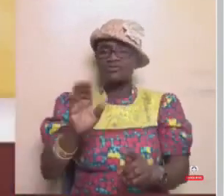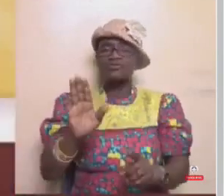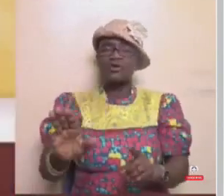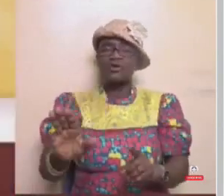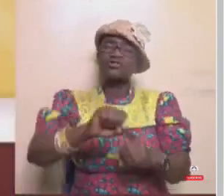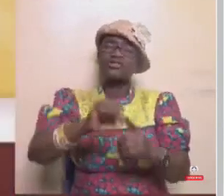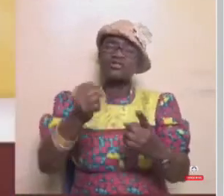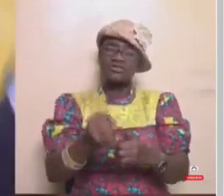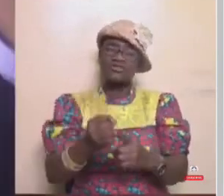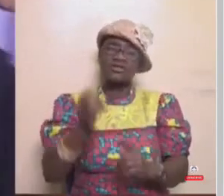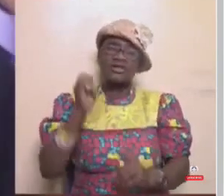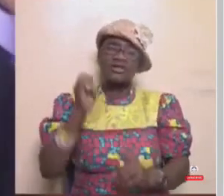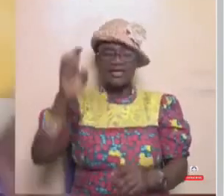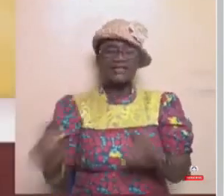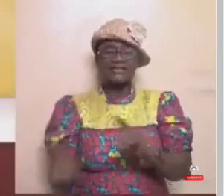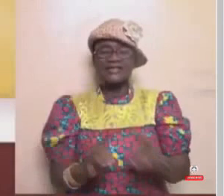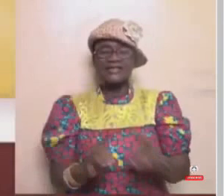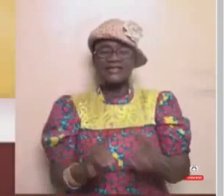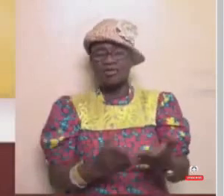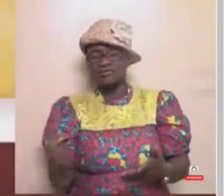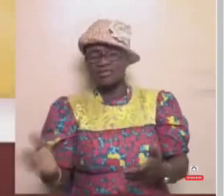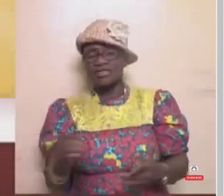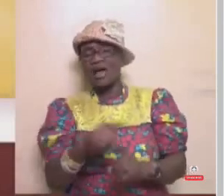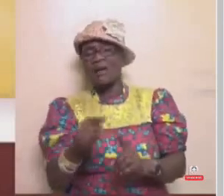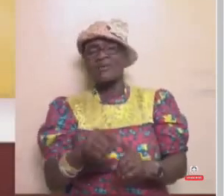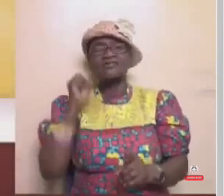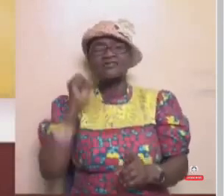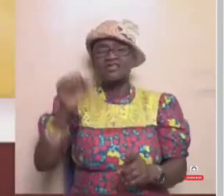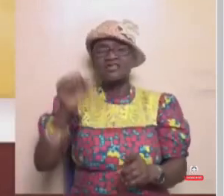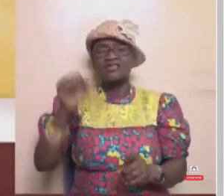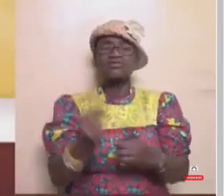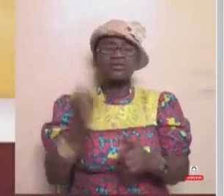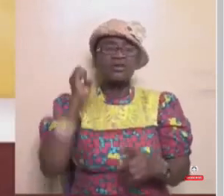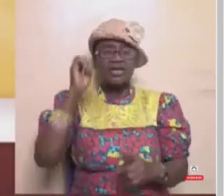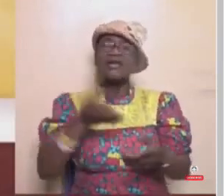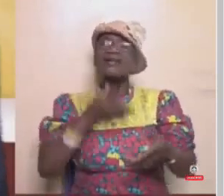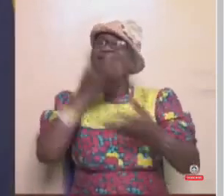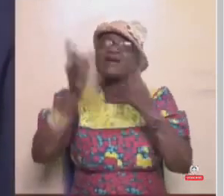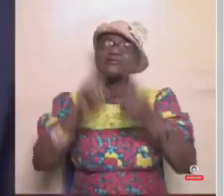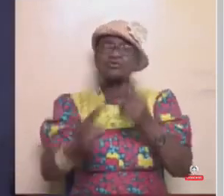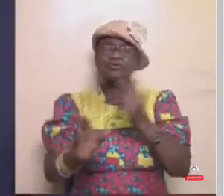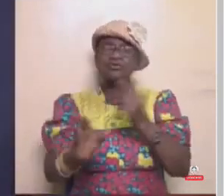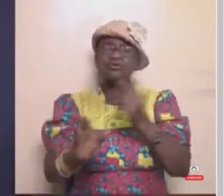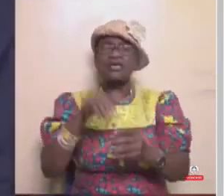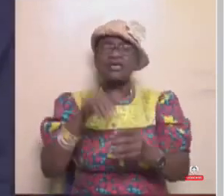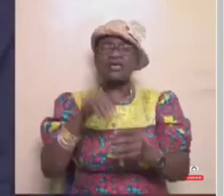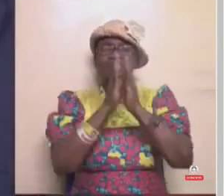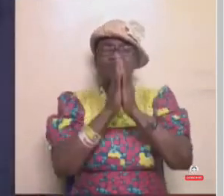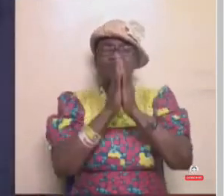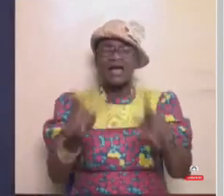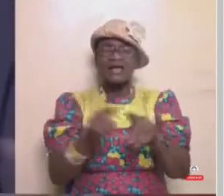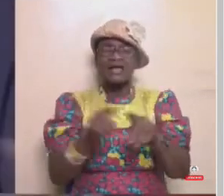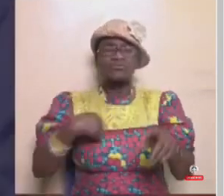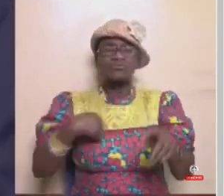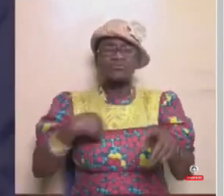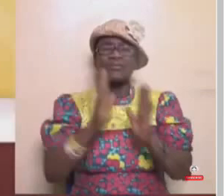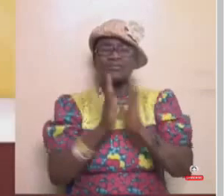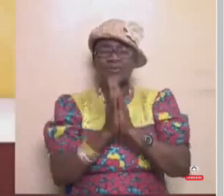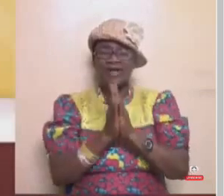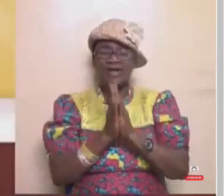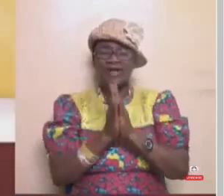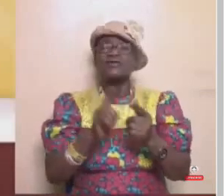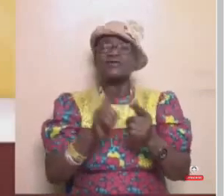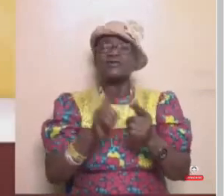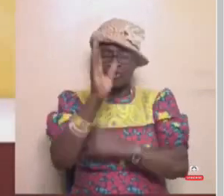his situation. He cried to God in prayer, as we are going to cry to God in prayer now. And God changed